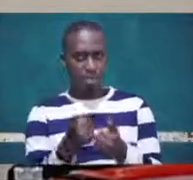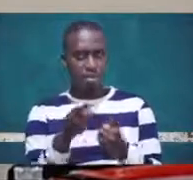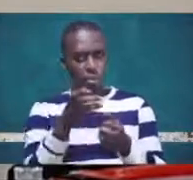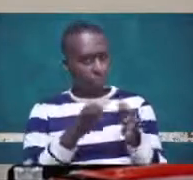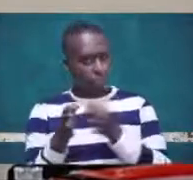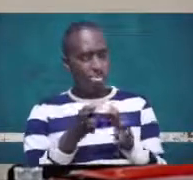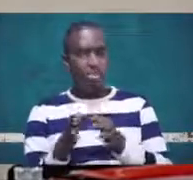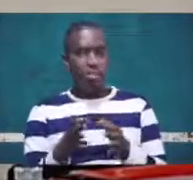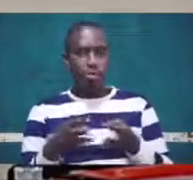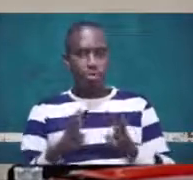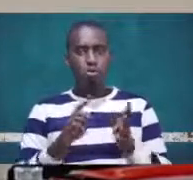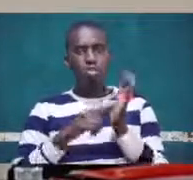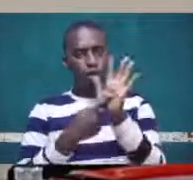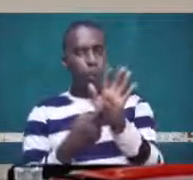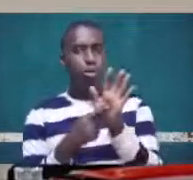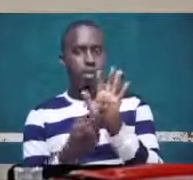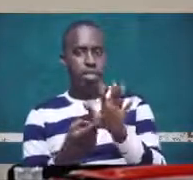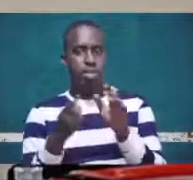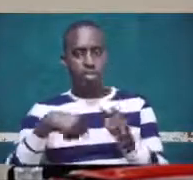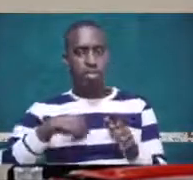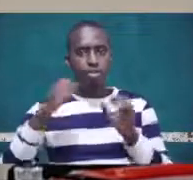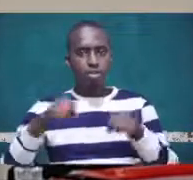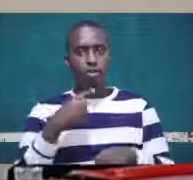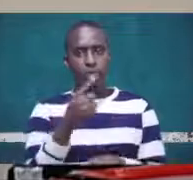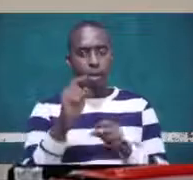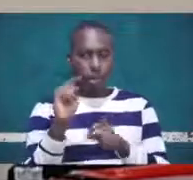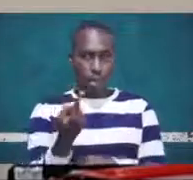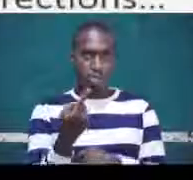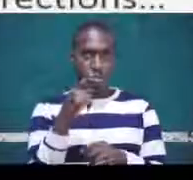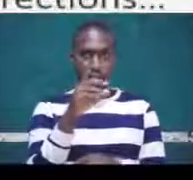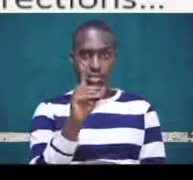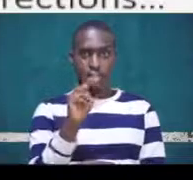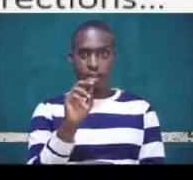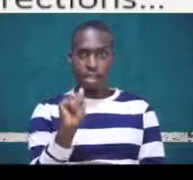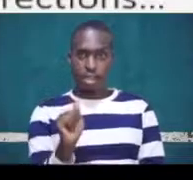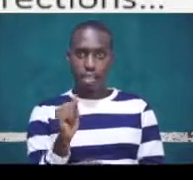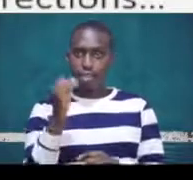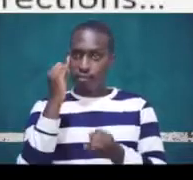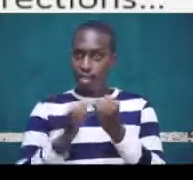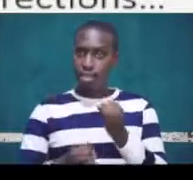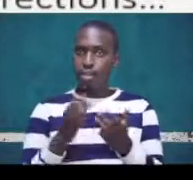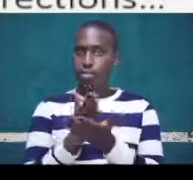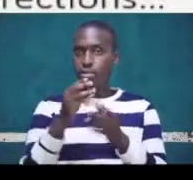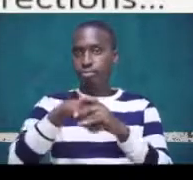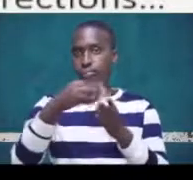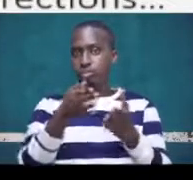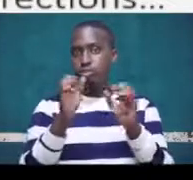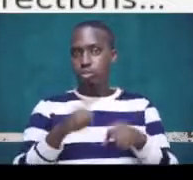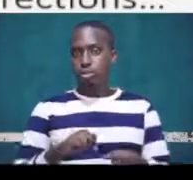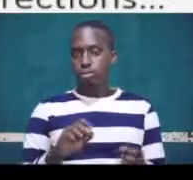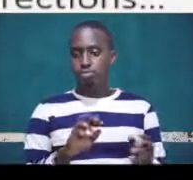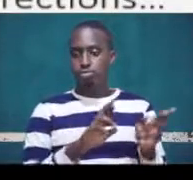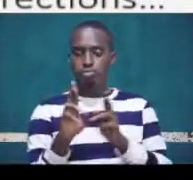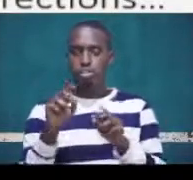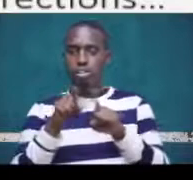the display, the showing. So we shall say, once this DNA finally appears here, then we shall refer to that